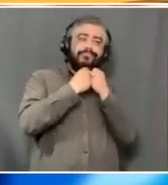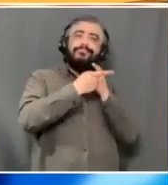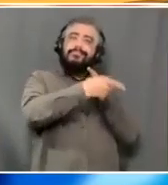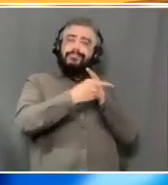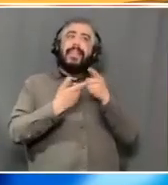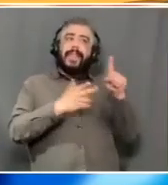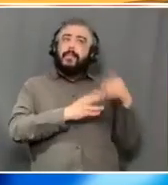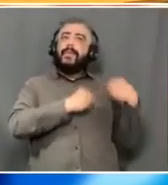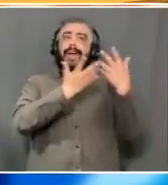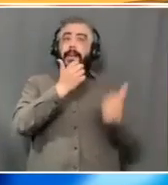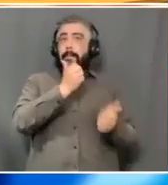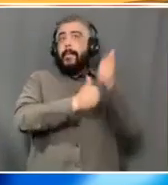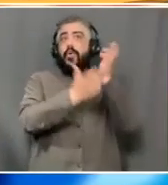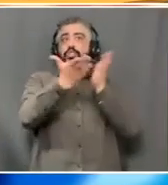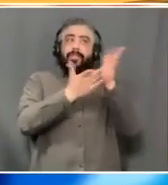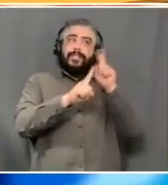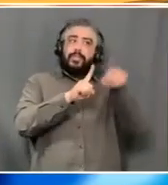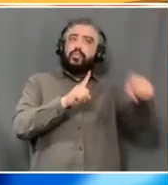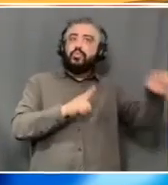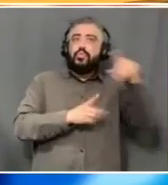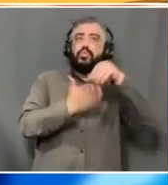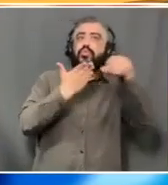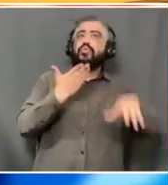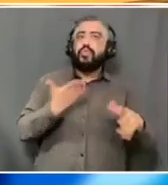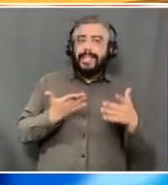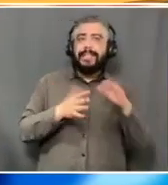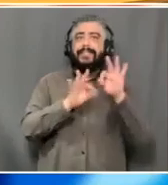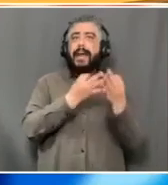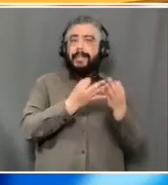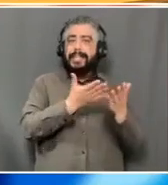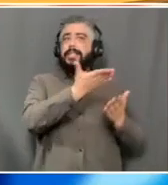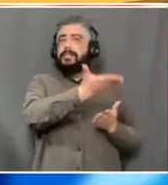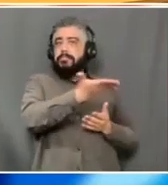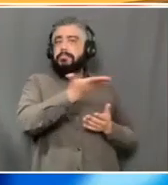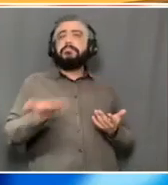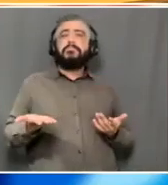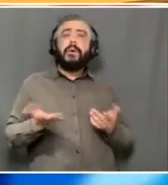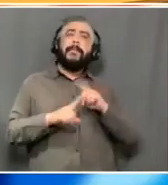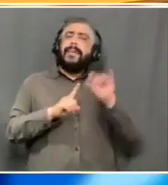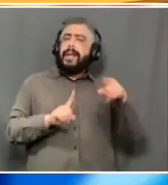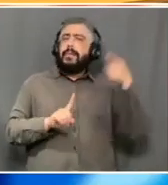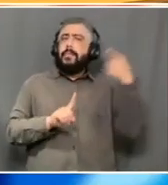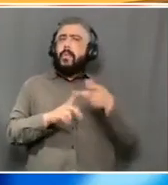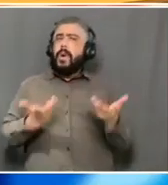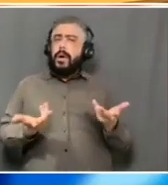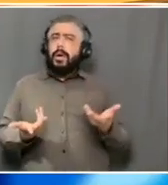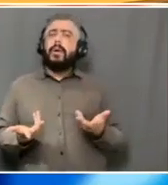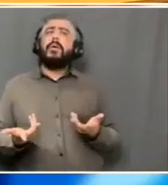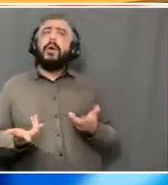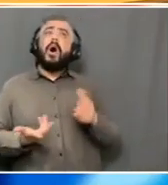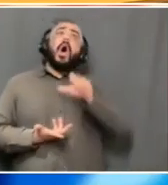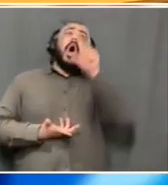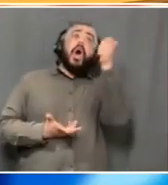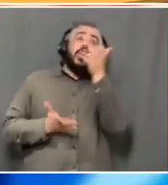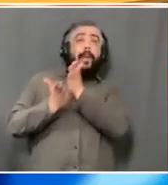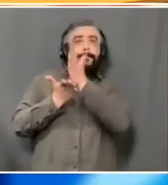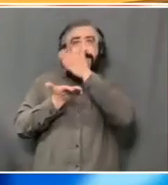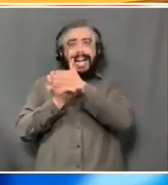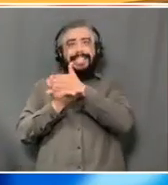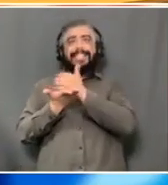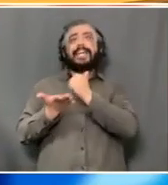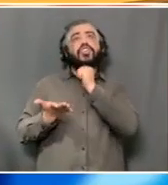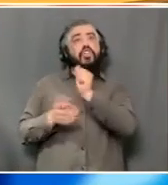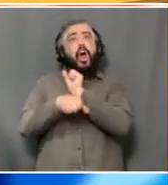of the services to our students and families. And what that meant was that other budgets, non-labor